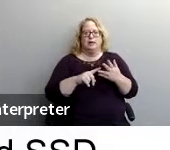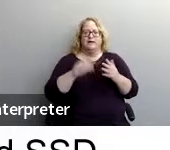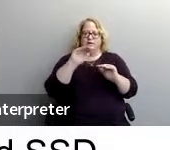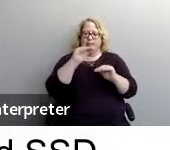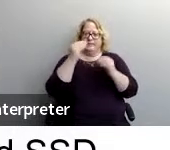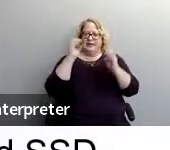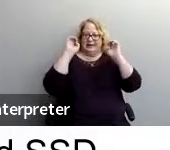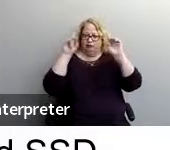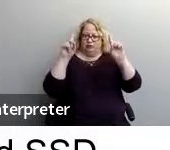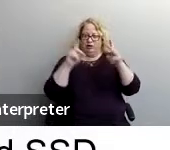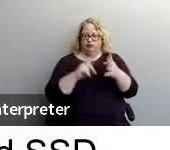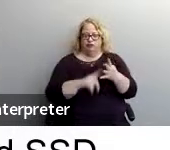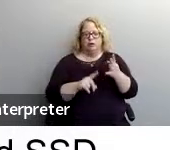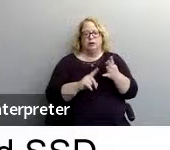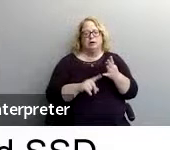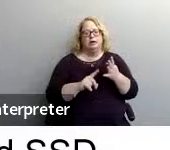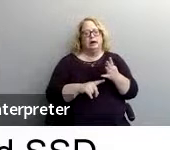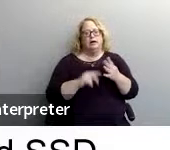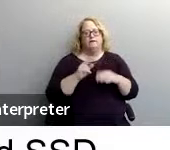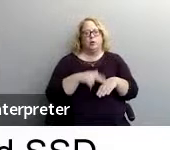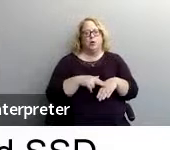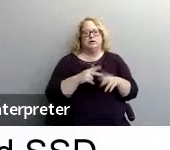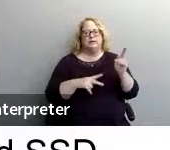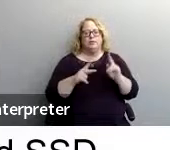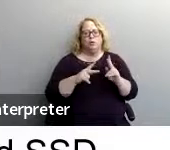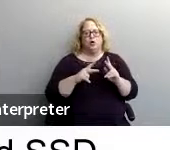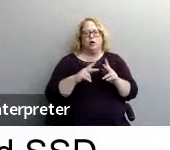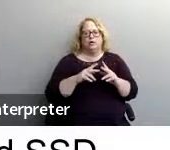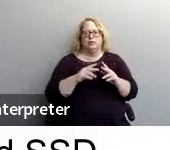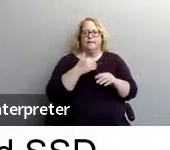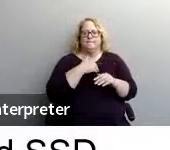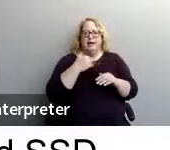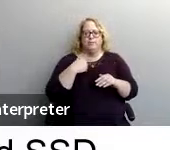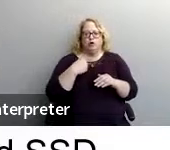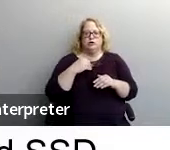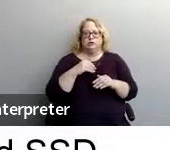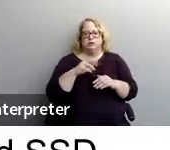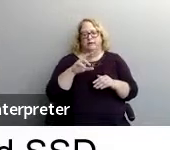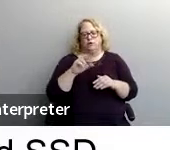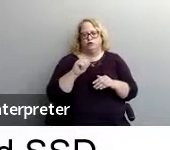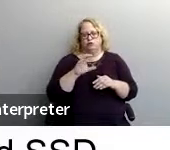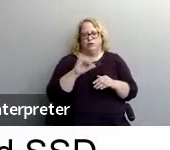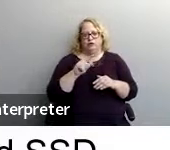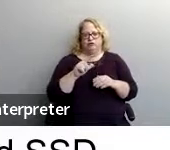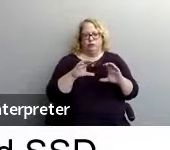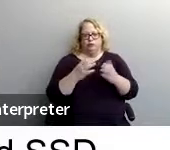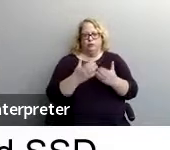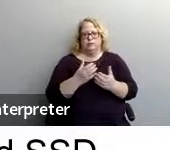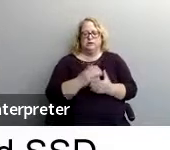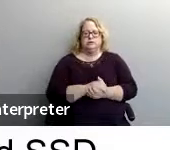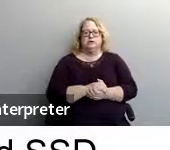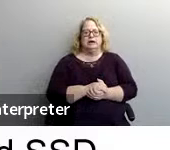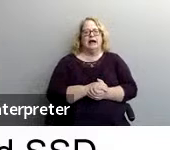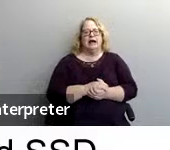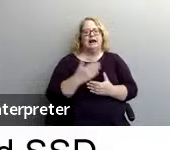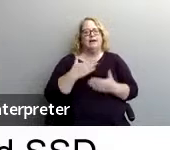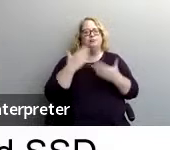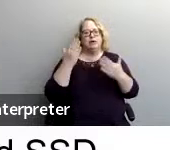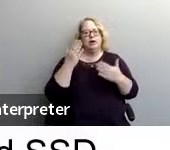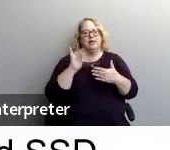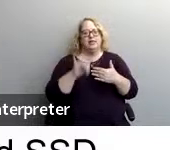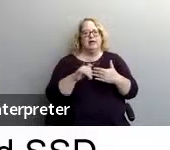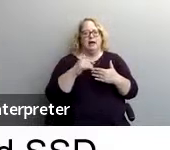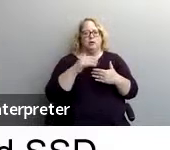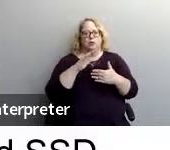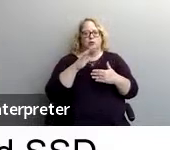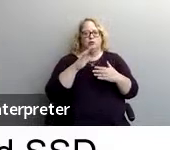limited education, and of course, those who are members of certain racial or makeup minorities. And I bring that up just to define when you take a